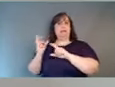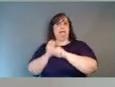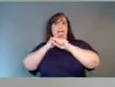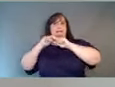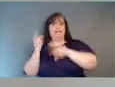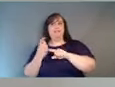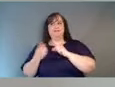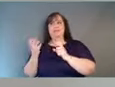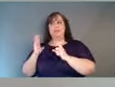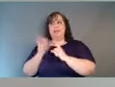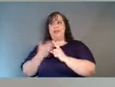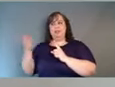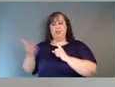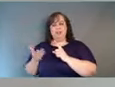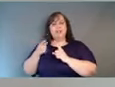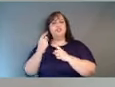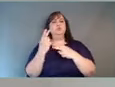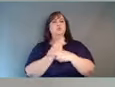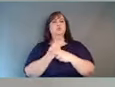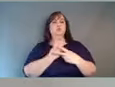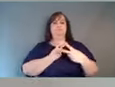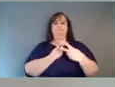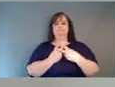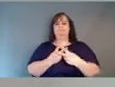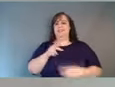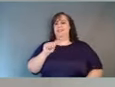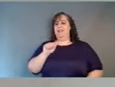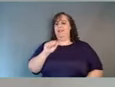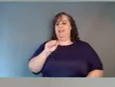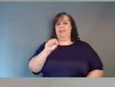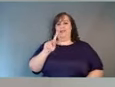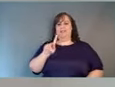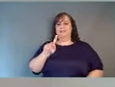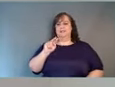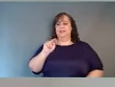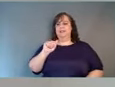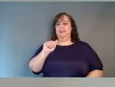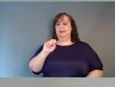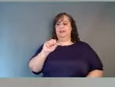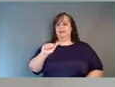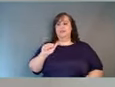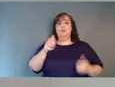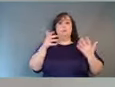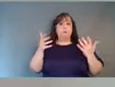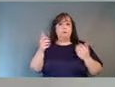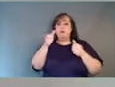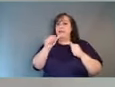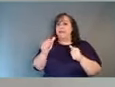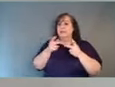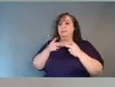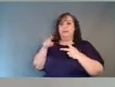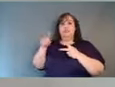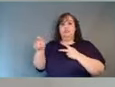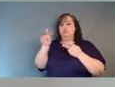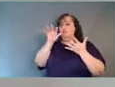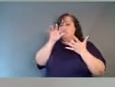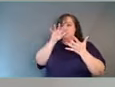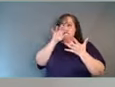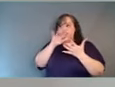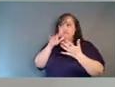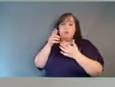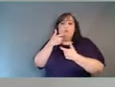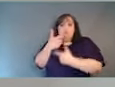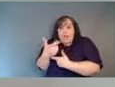on social media, or you can write in the comment box wherever you're watching the show today. But first, have you ever heard of the